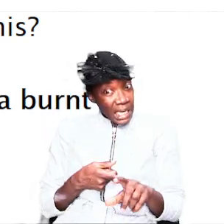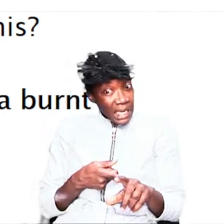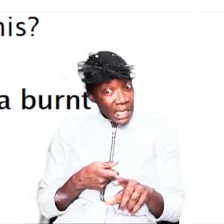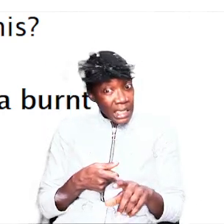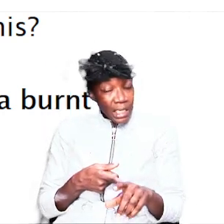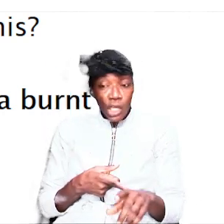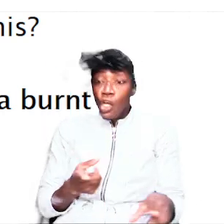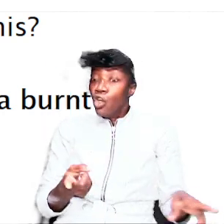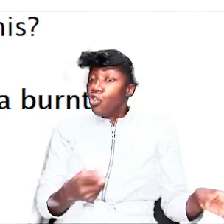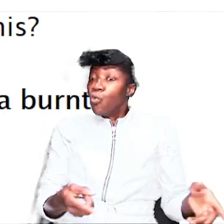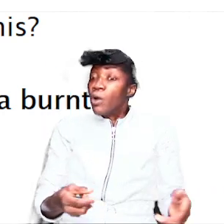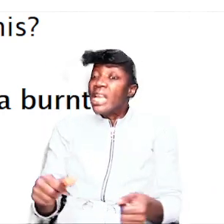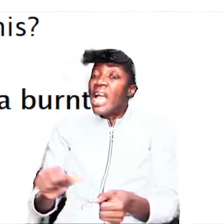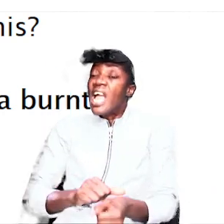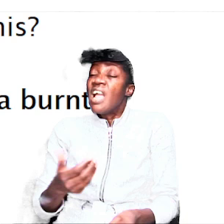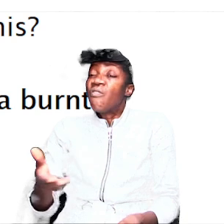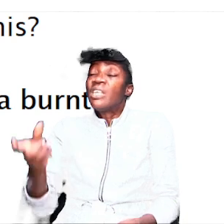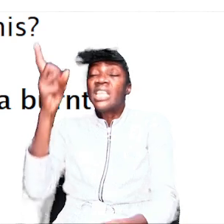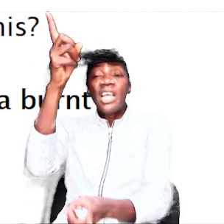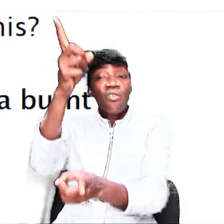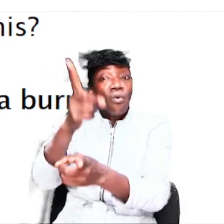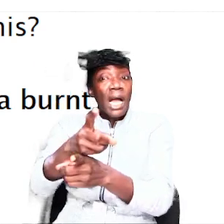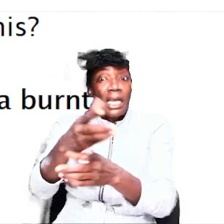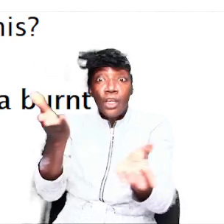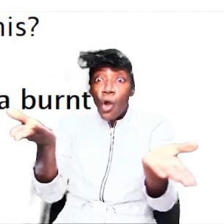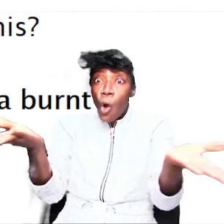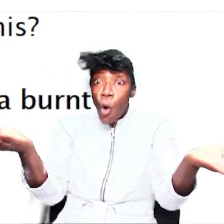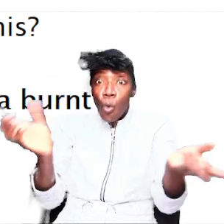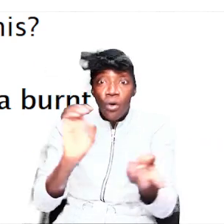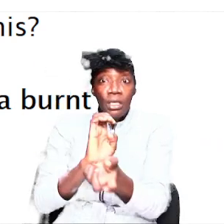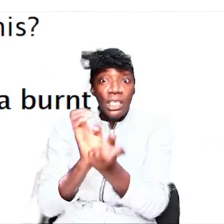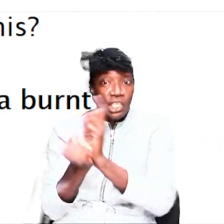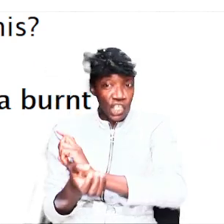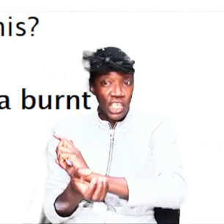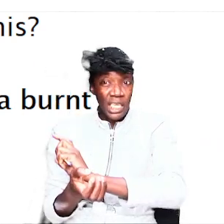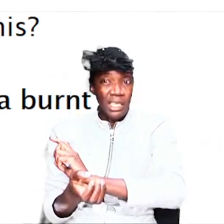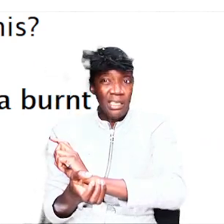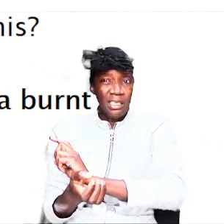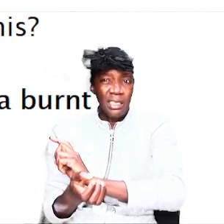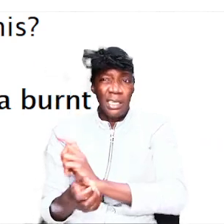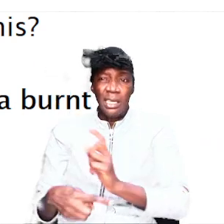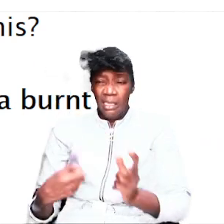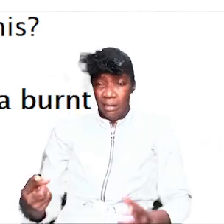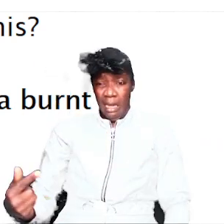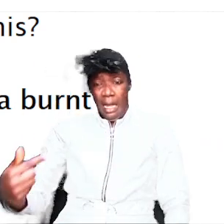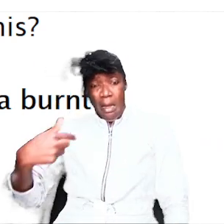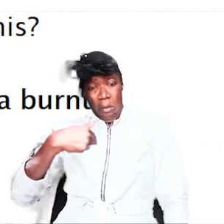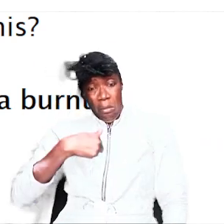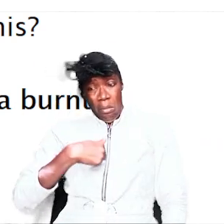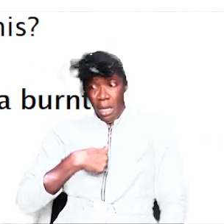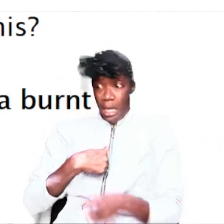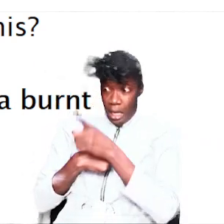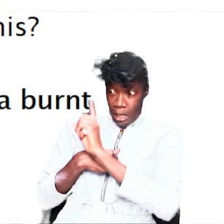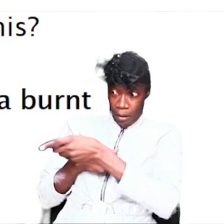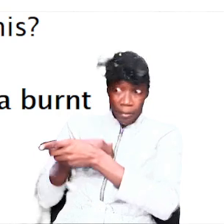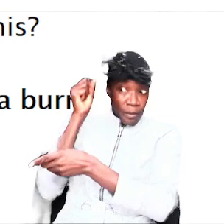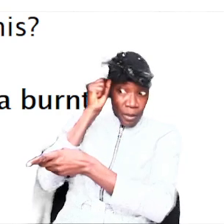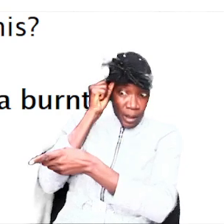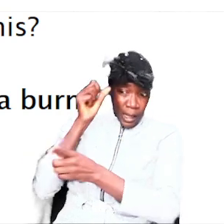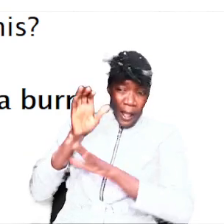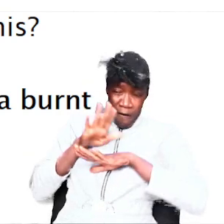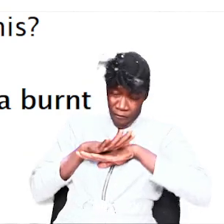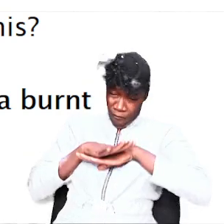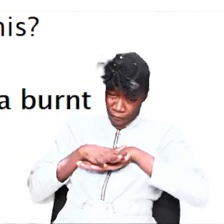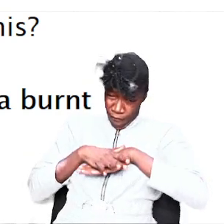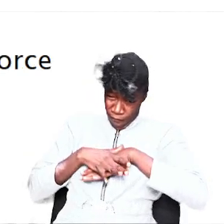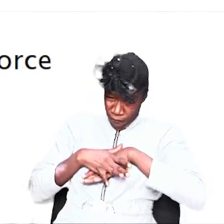right, how can a person change like this? He said, I force myself, therefore, to offer the